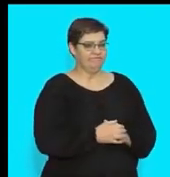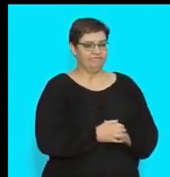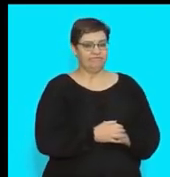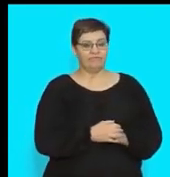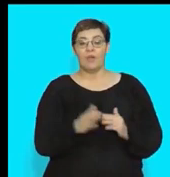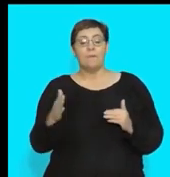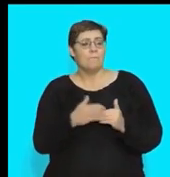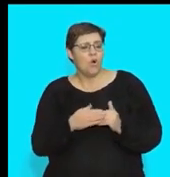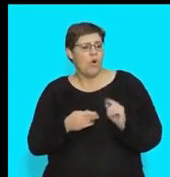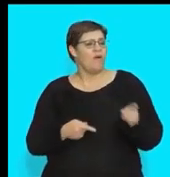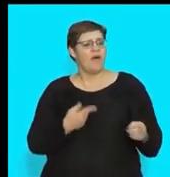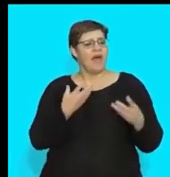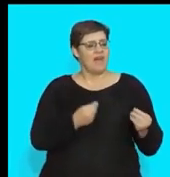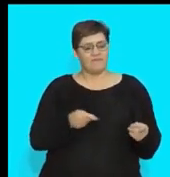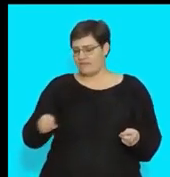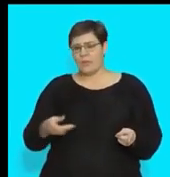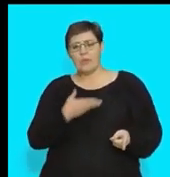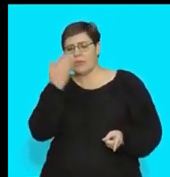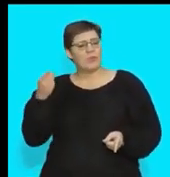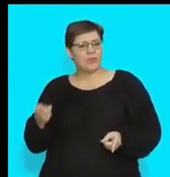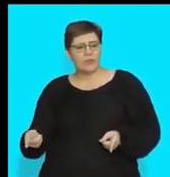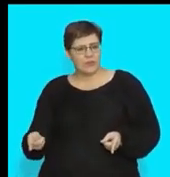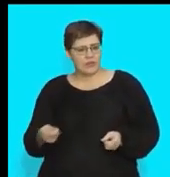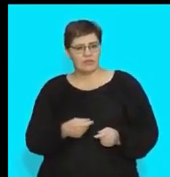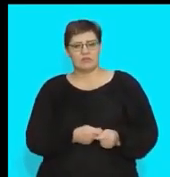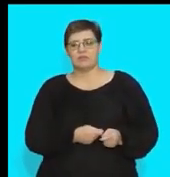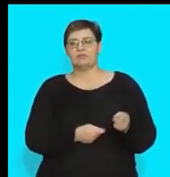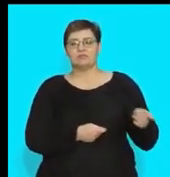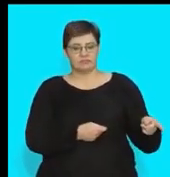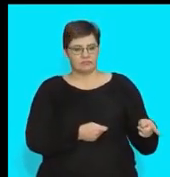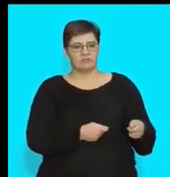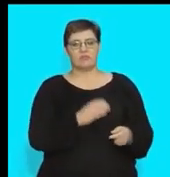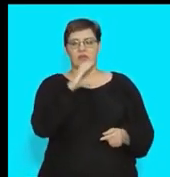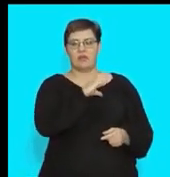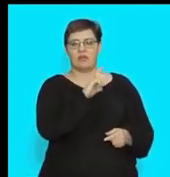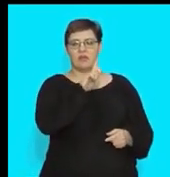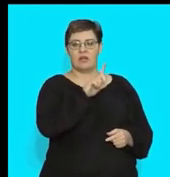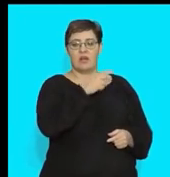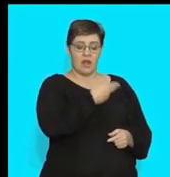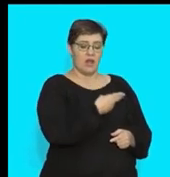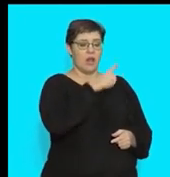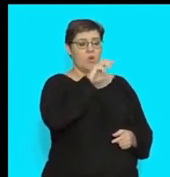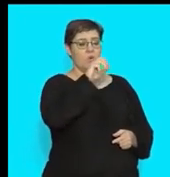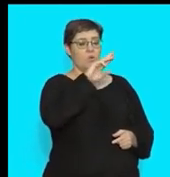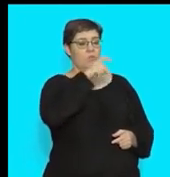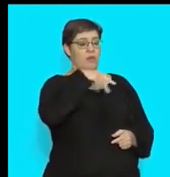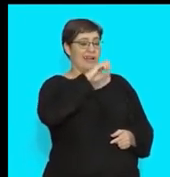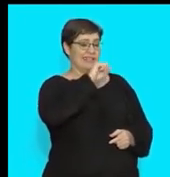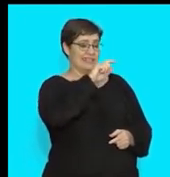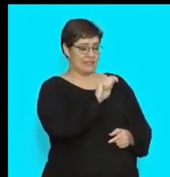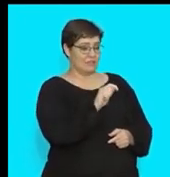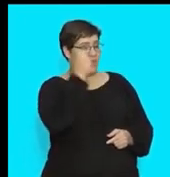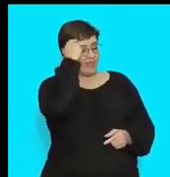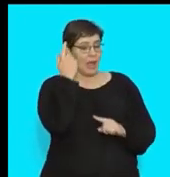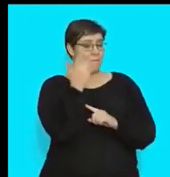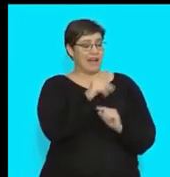else does a plant have that an animal doesn't have is a chloroplast. So obviously, if we're thinking of plant